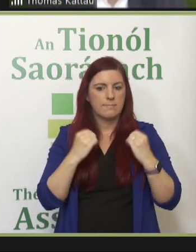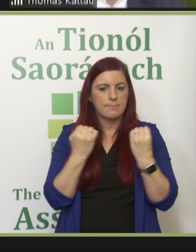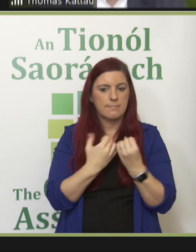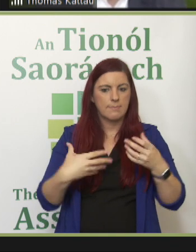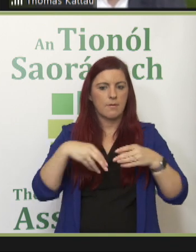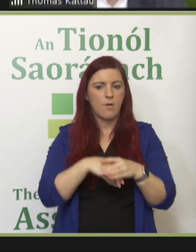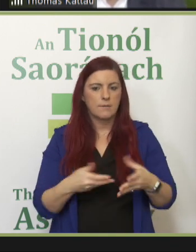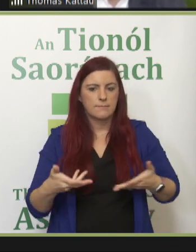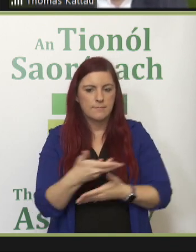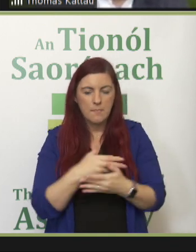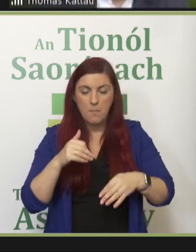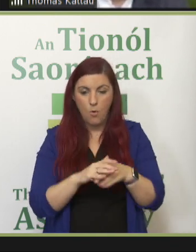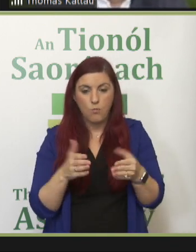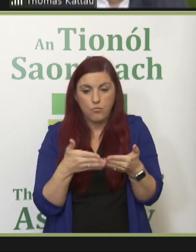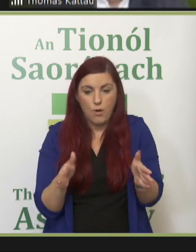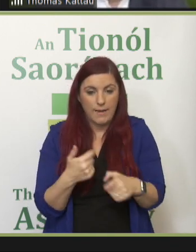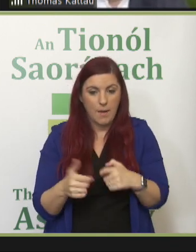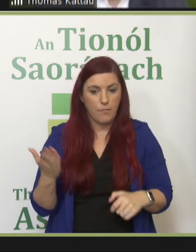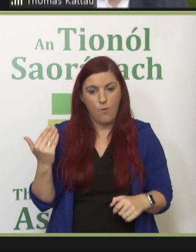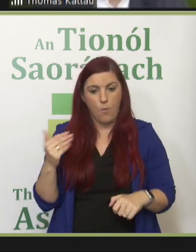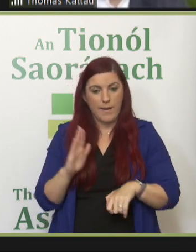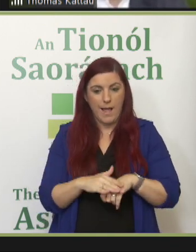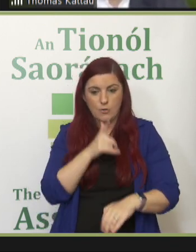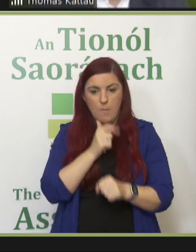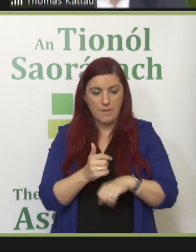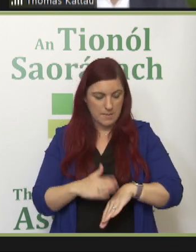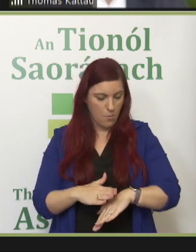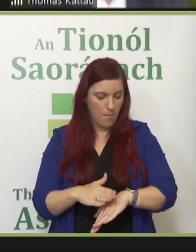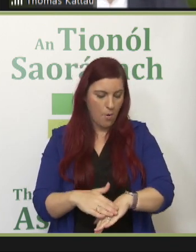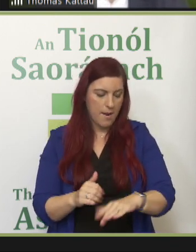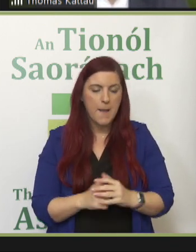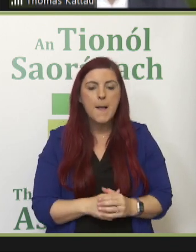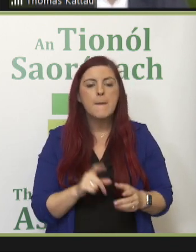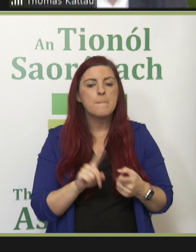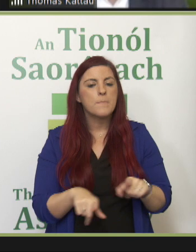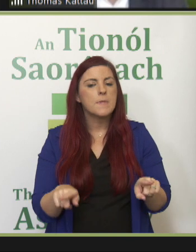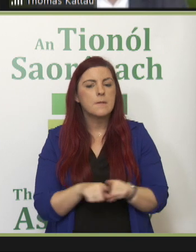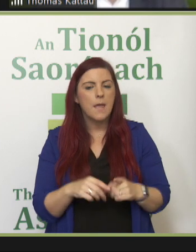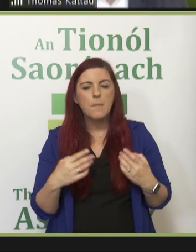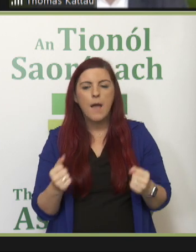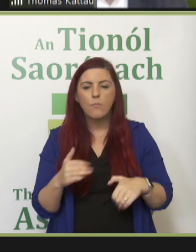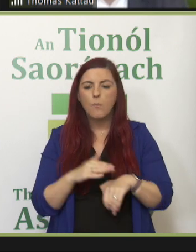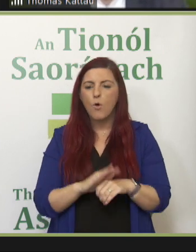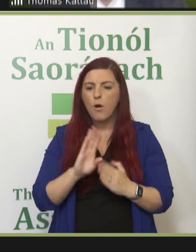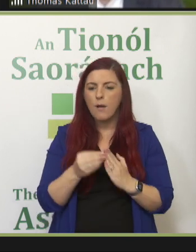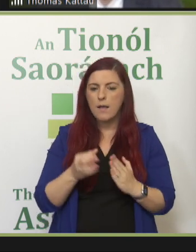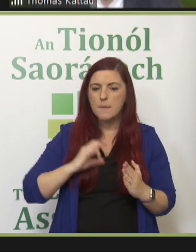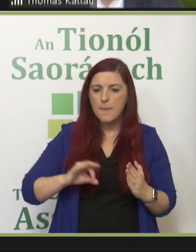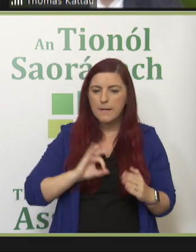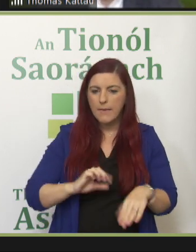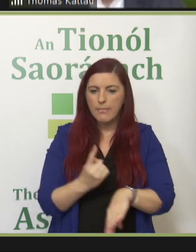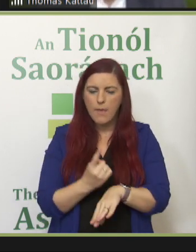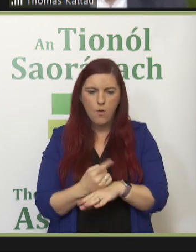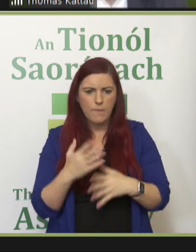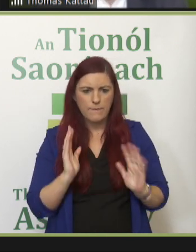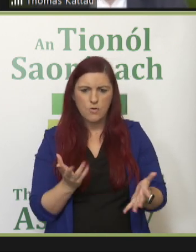dialogue much more widely and intensively. And last but not least, there has been more cost-benefit thinking emerging. We have been